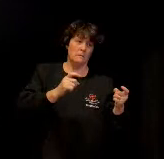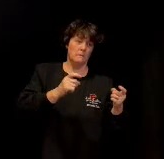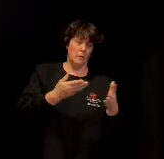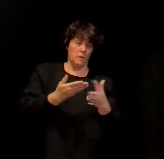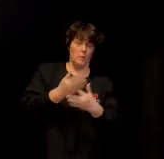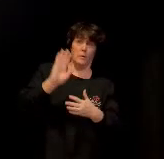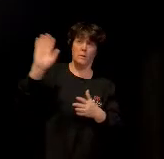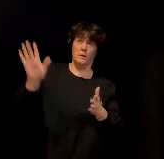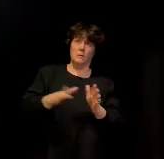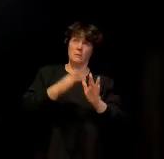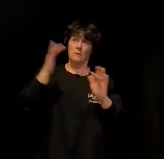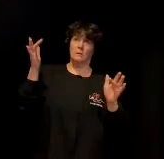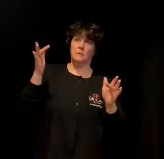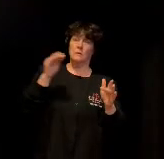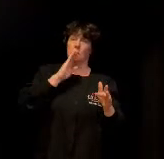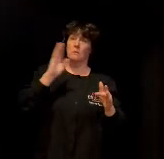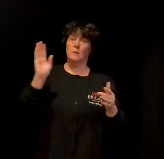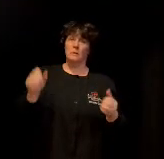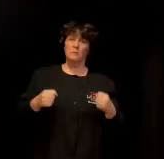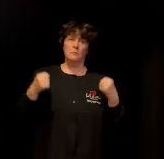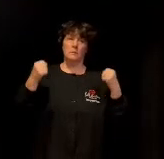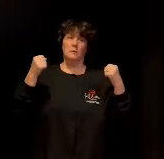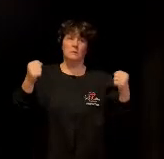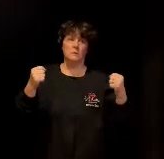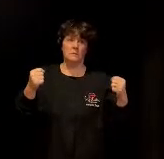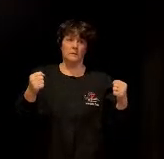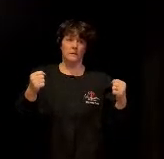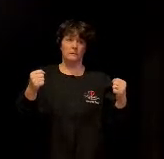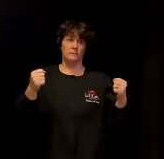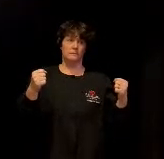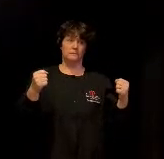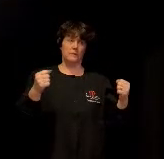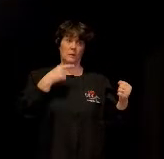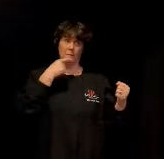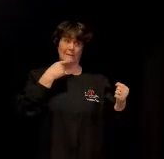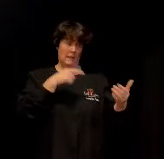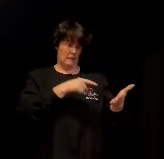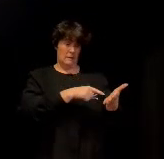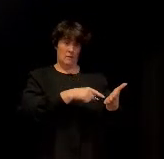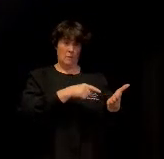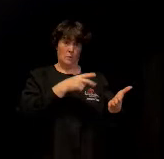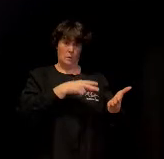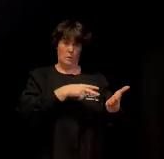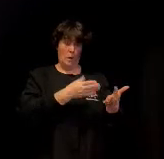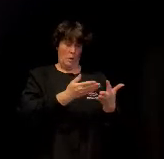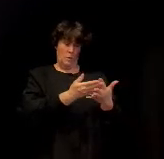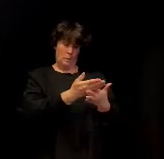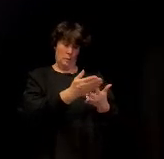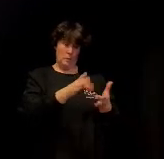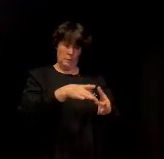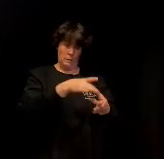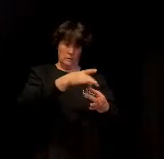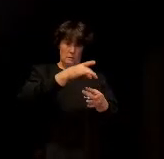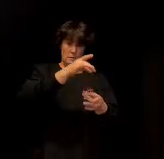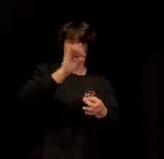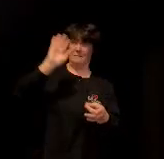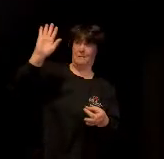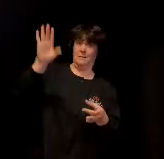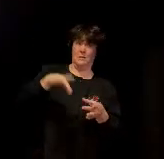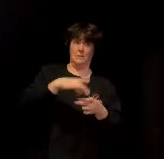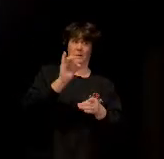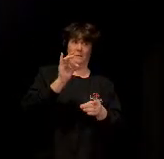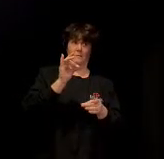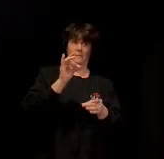glory, to be strengthened with might. Look what it says now. Through his what? In the where?